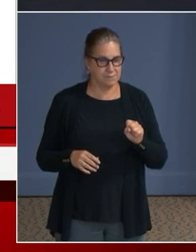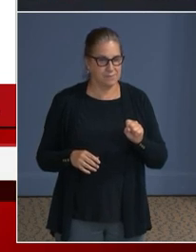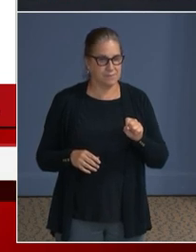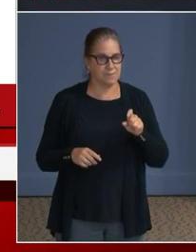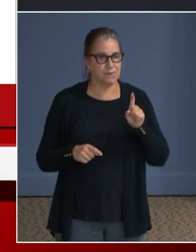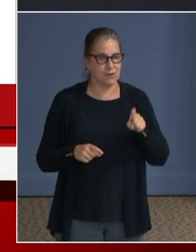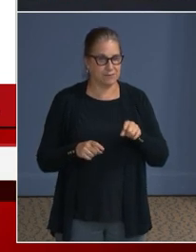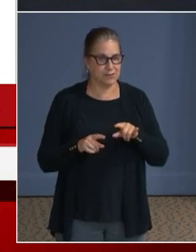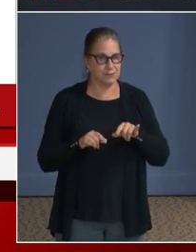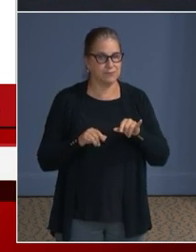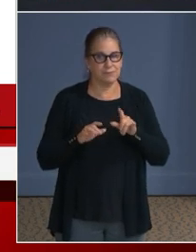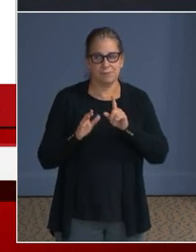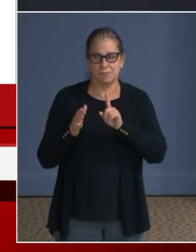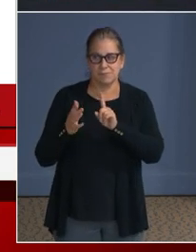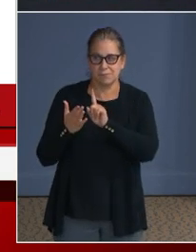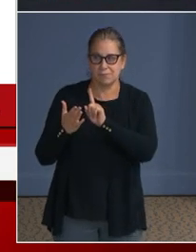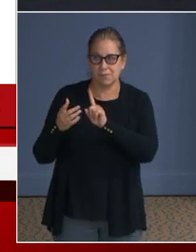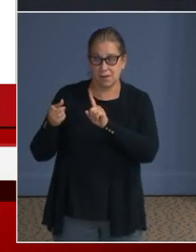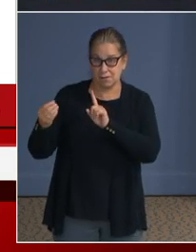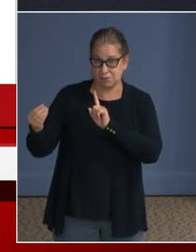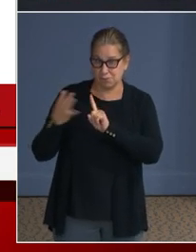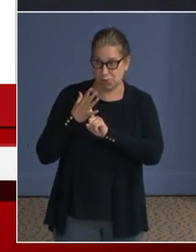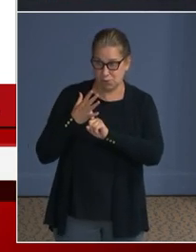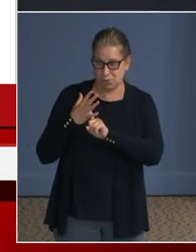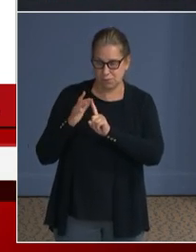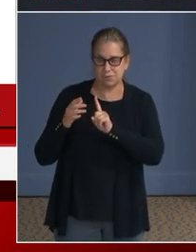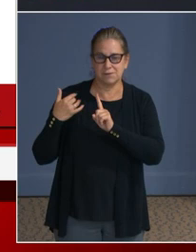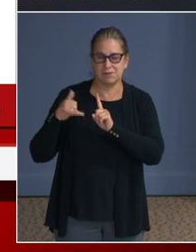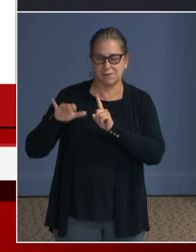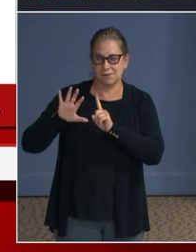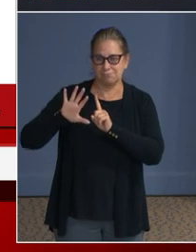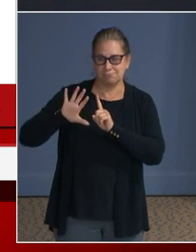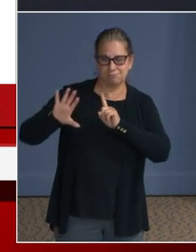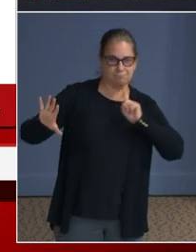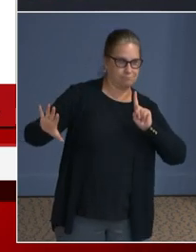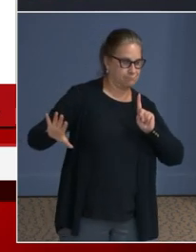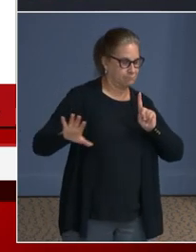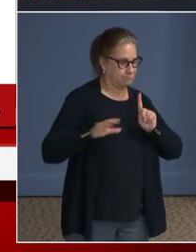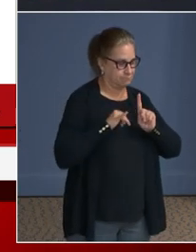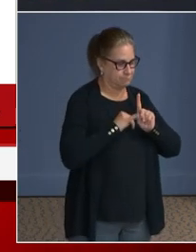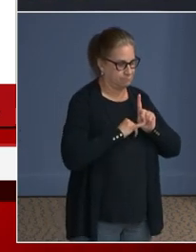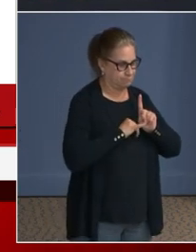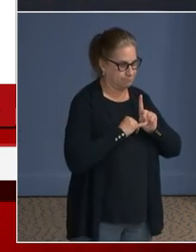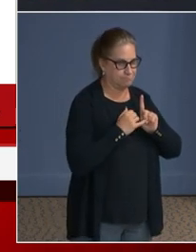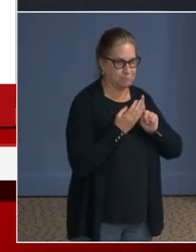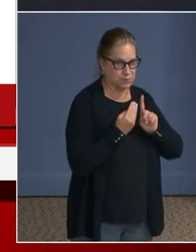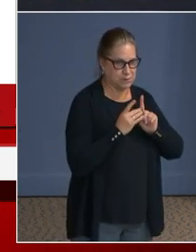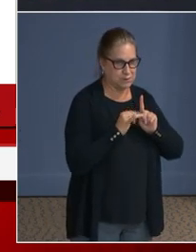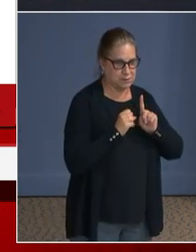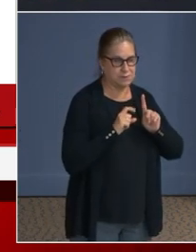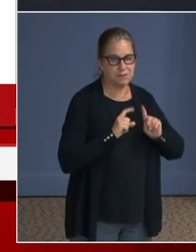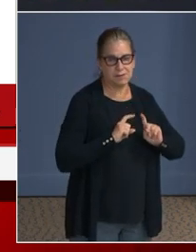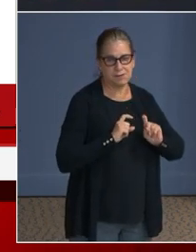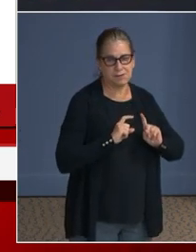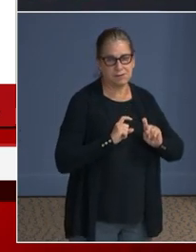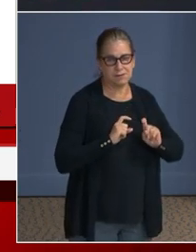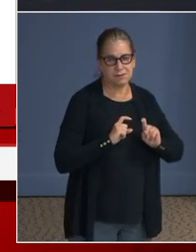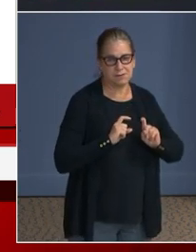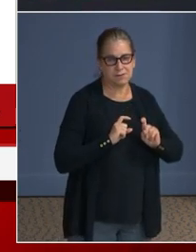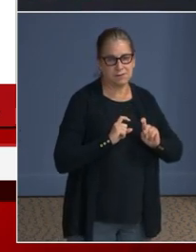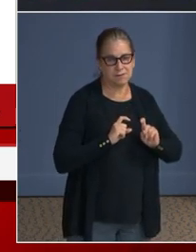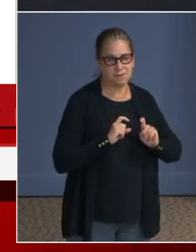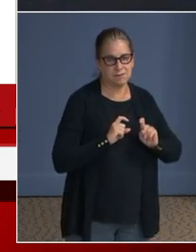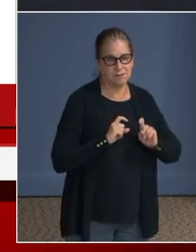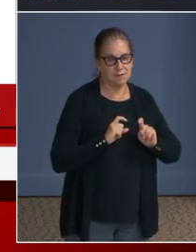many days after your last exposure to a positive individual will someone develop symptoms and when they can have a positive test.